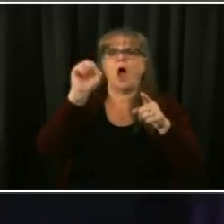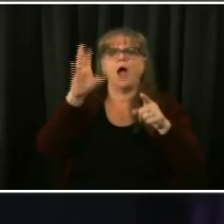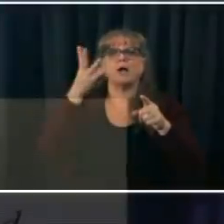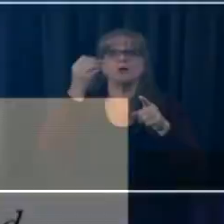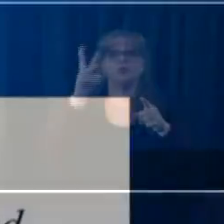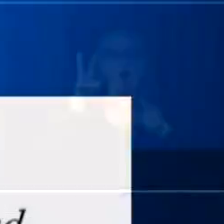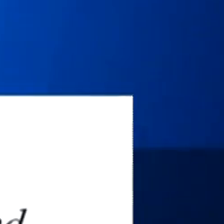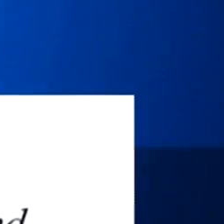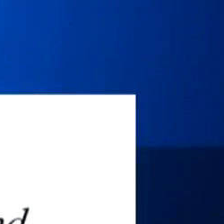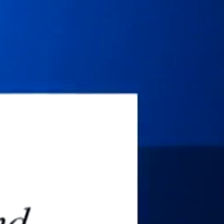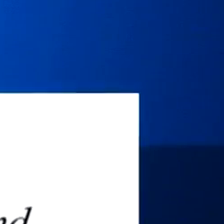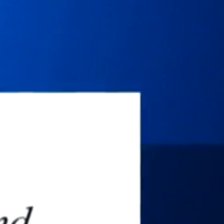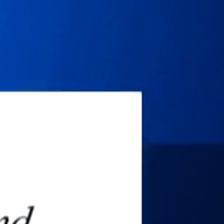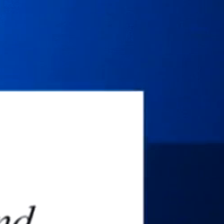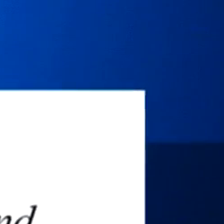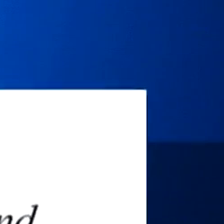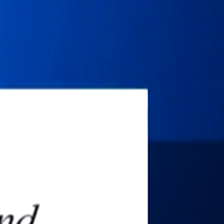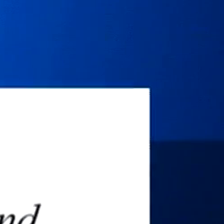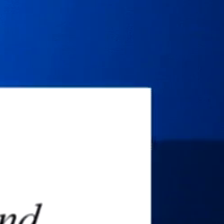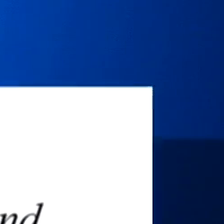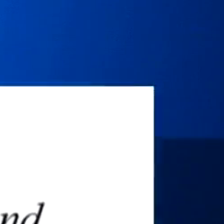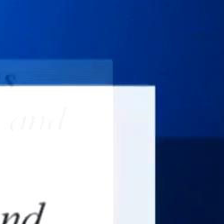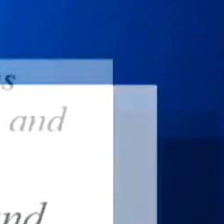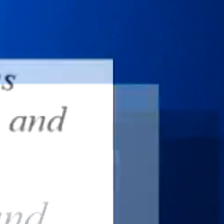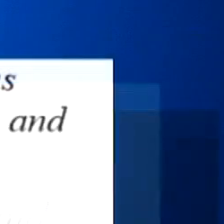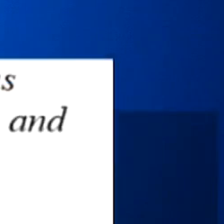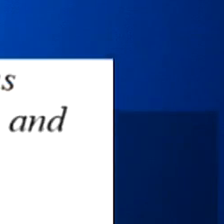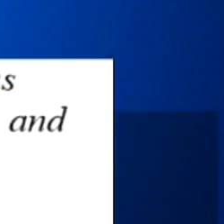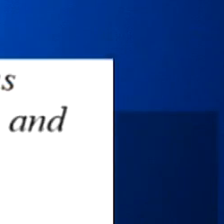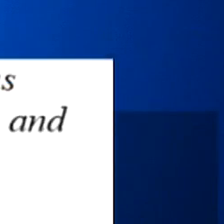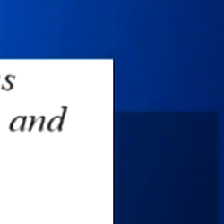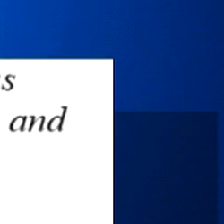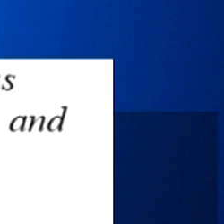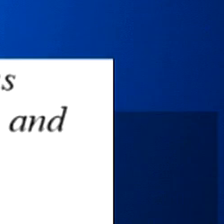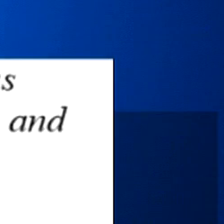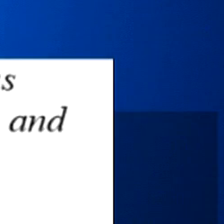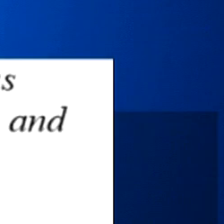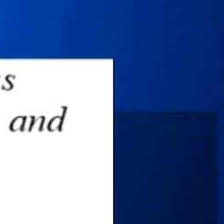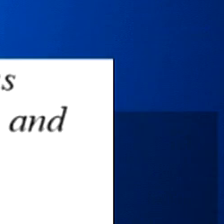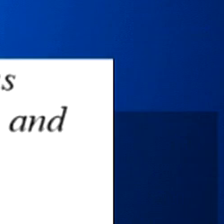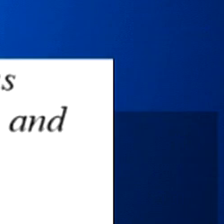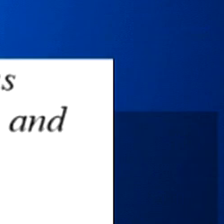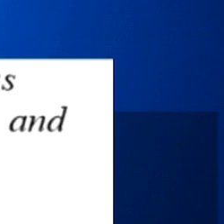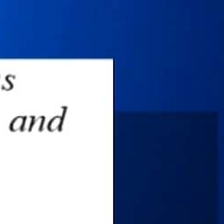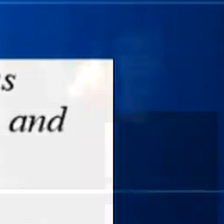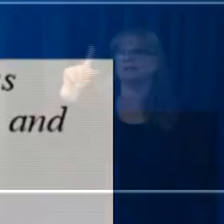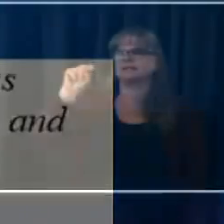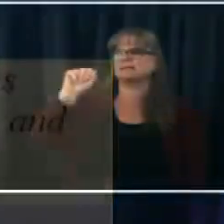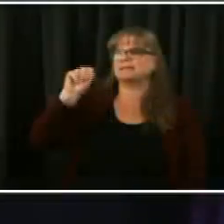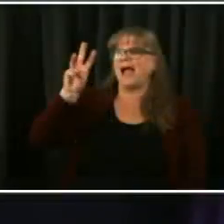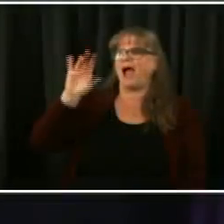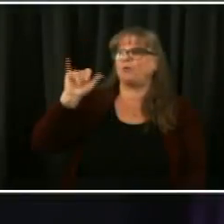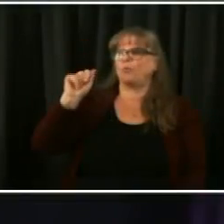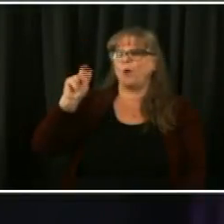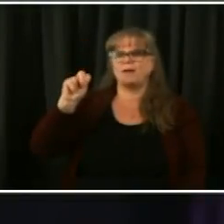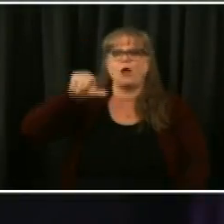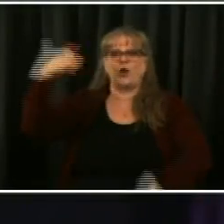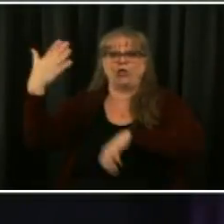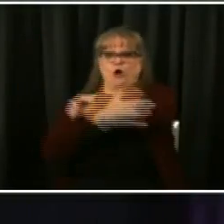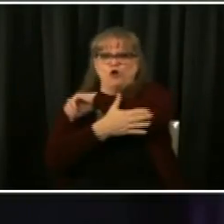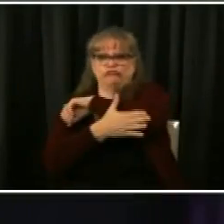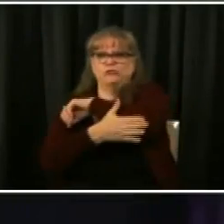Polis suggests everyone's overreacting, noting he's expanded markets for Colorado beef, and he likes meat, or at least